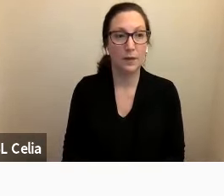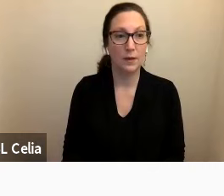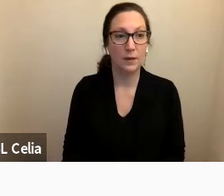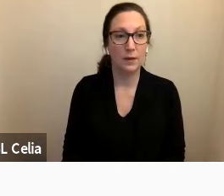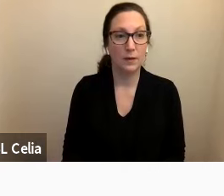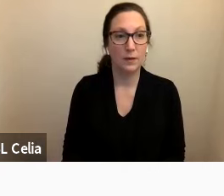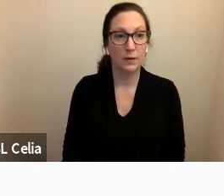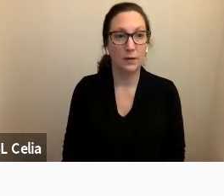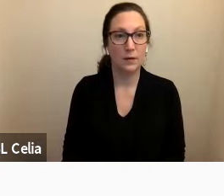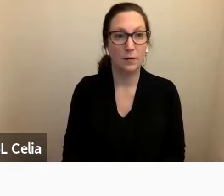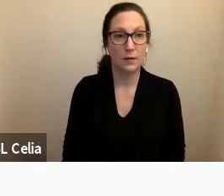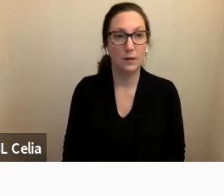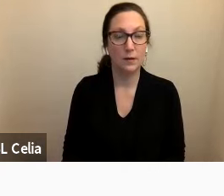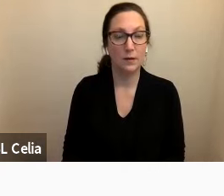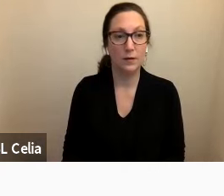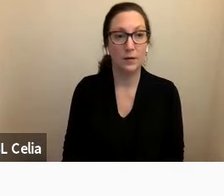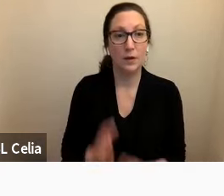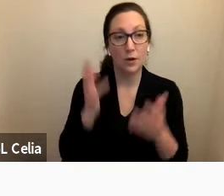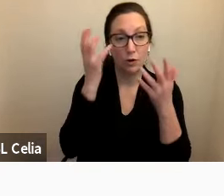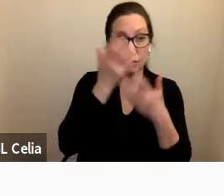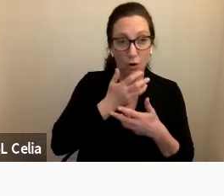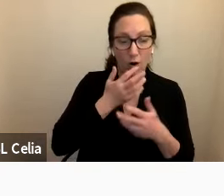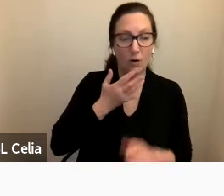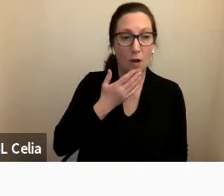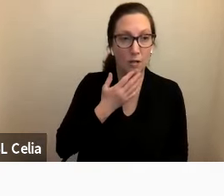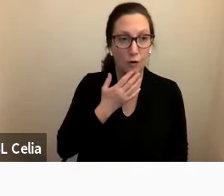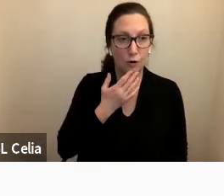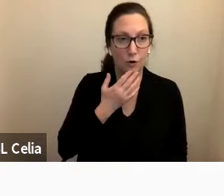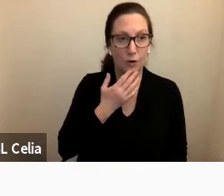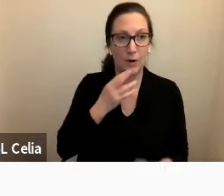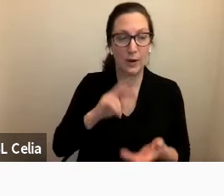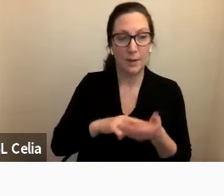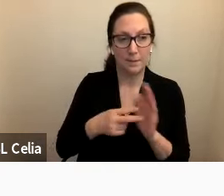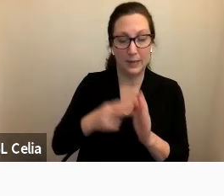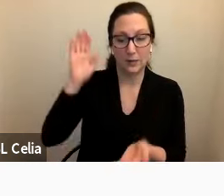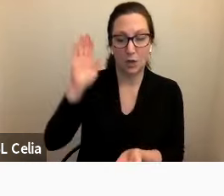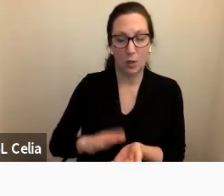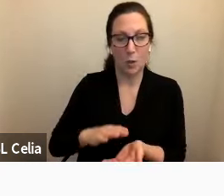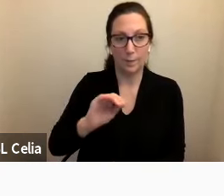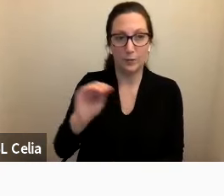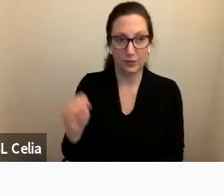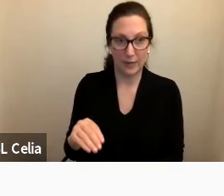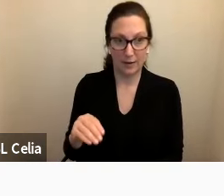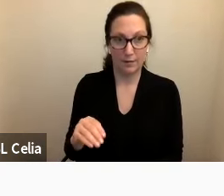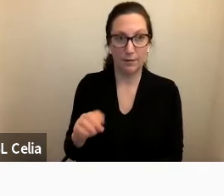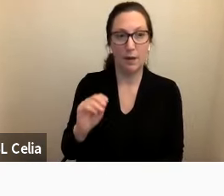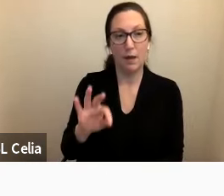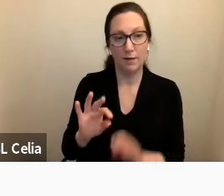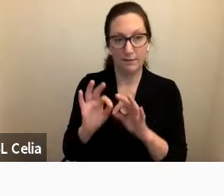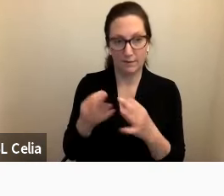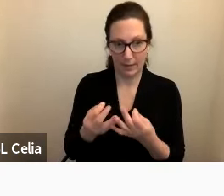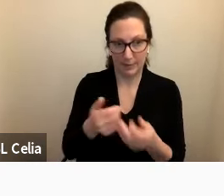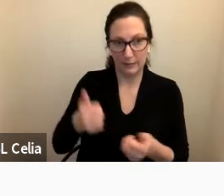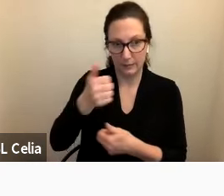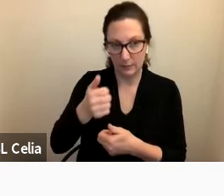in this case, the darker colors represent a lower percentage of families headed by a single